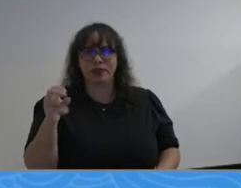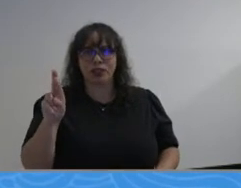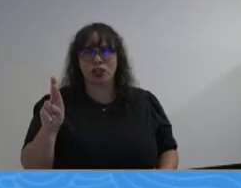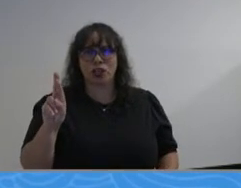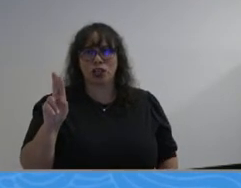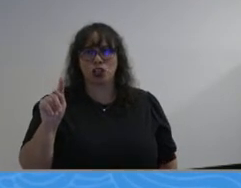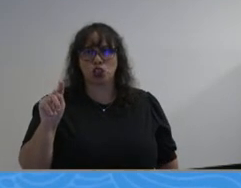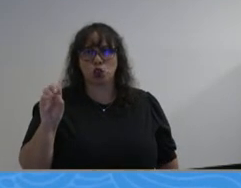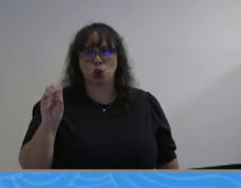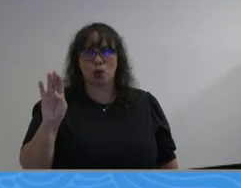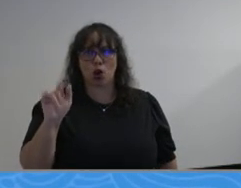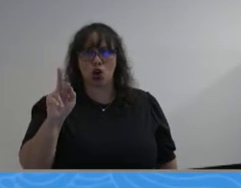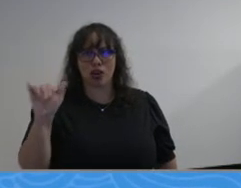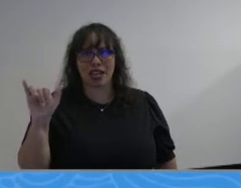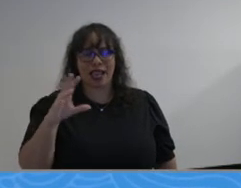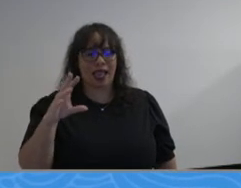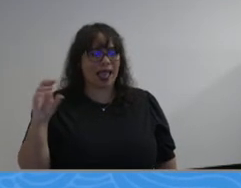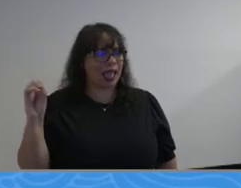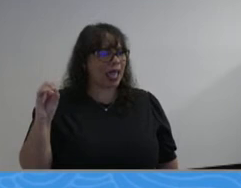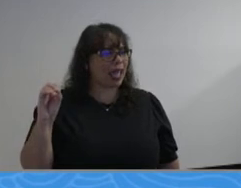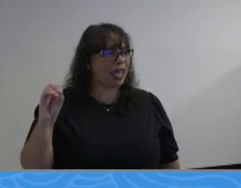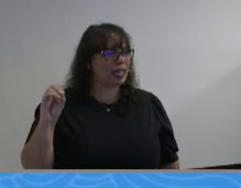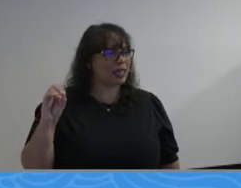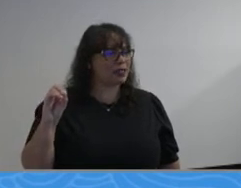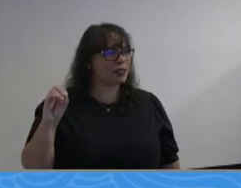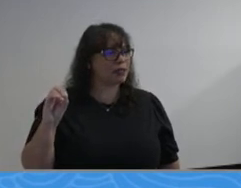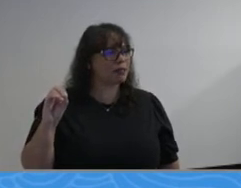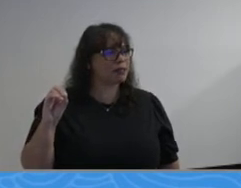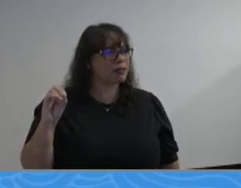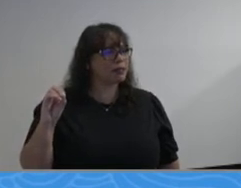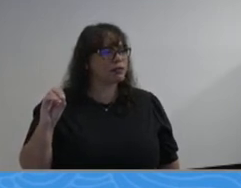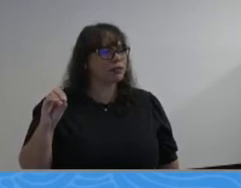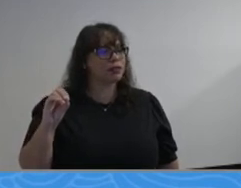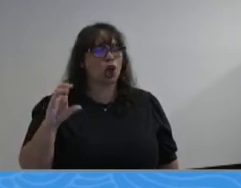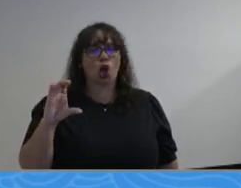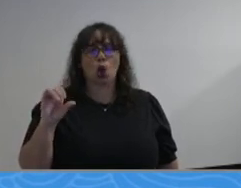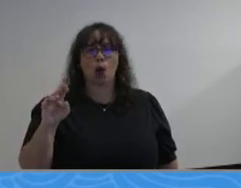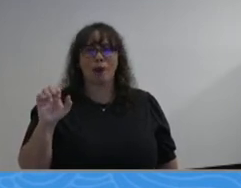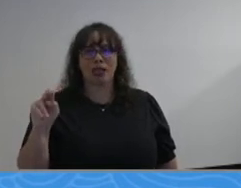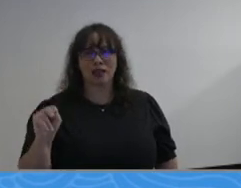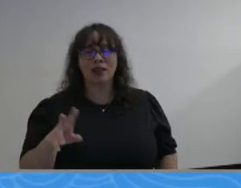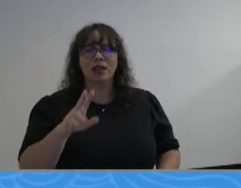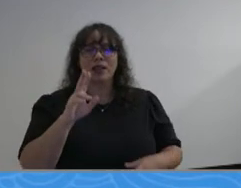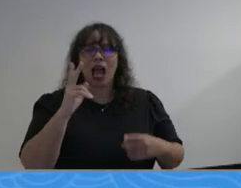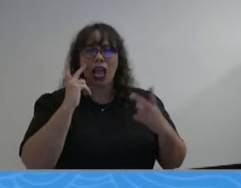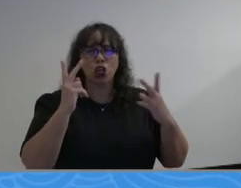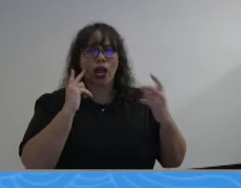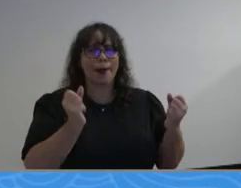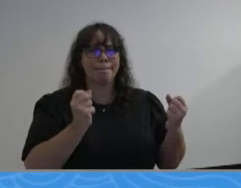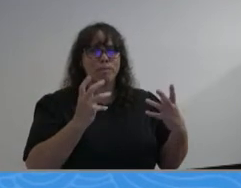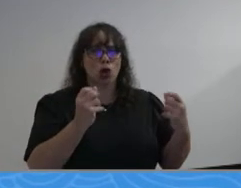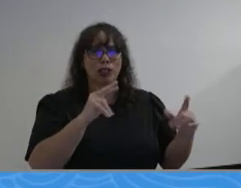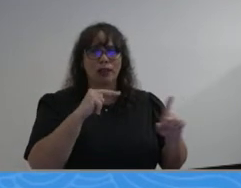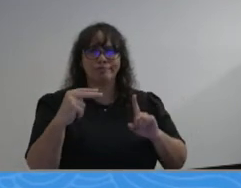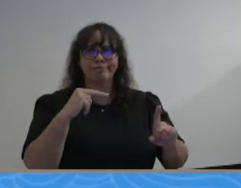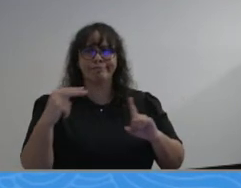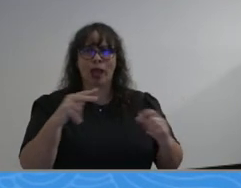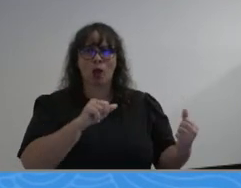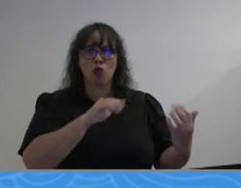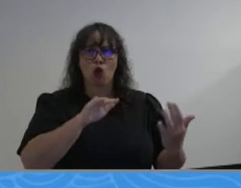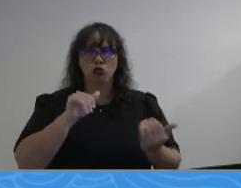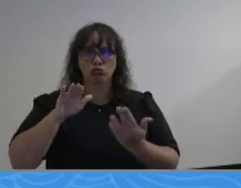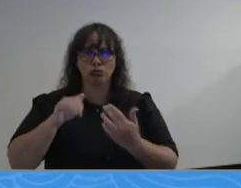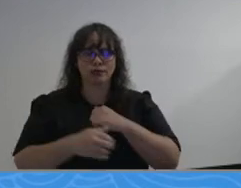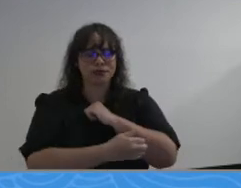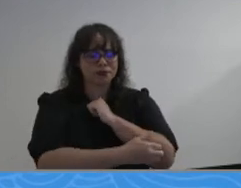Coleman. The work, I look at this as a multifaceted sort of approach of really looking at